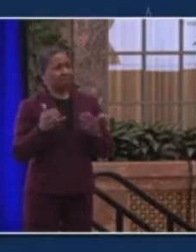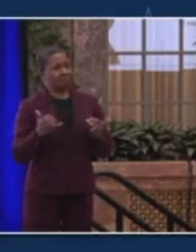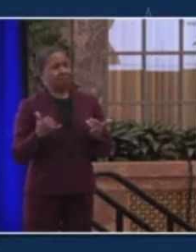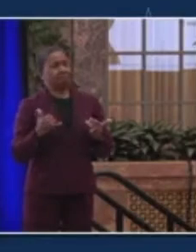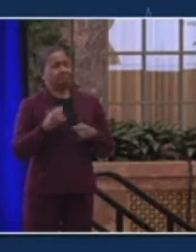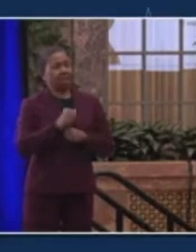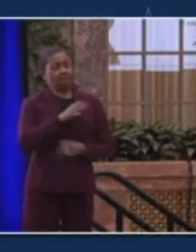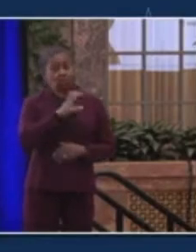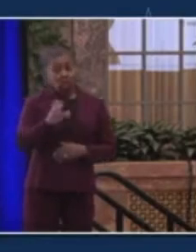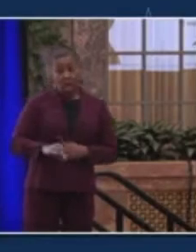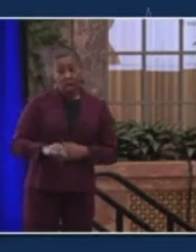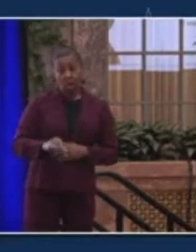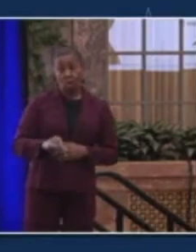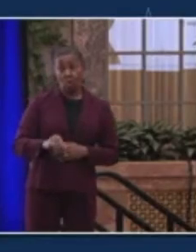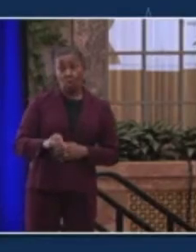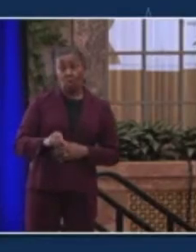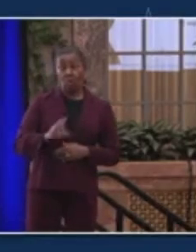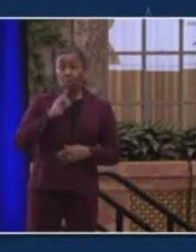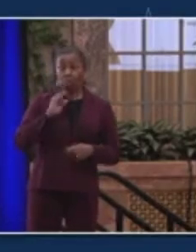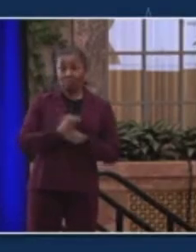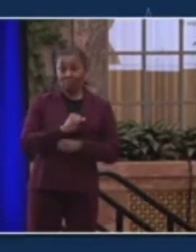made Chicago better.